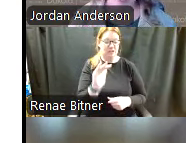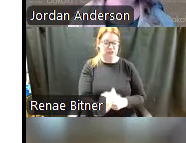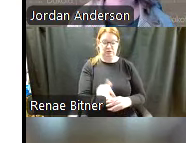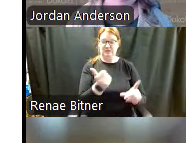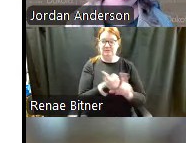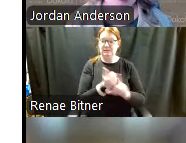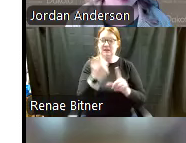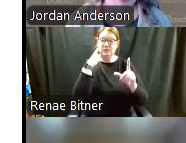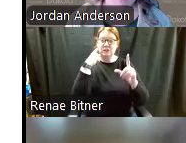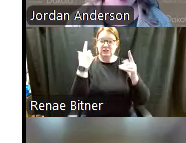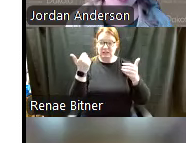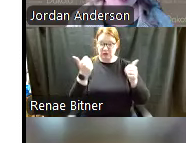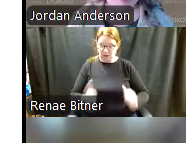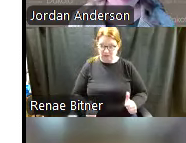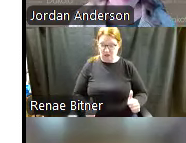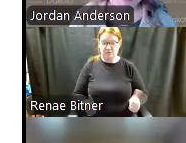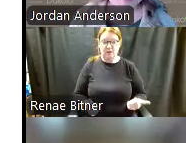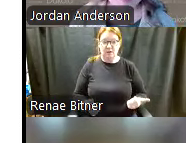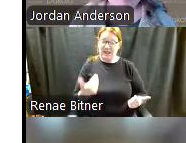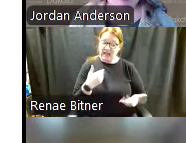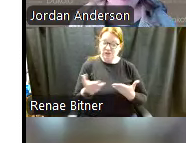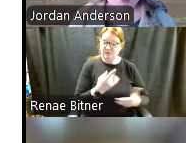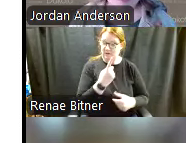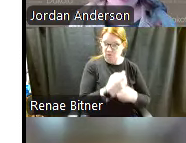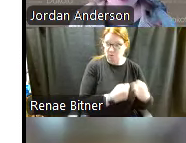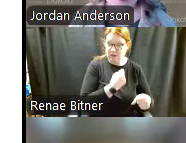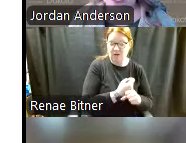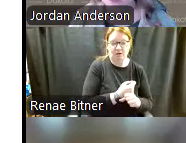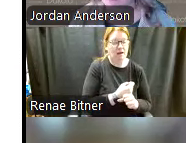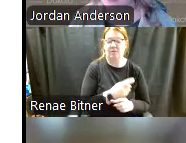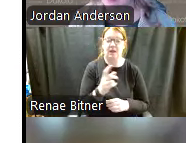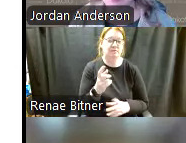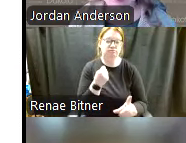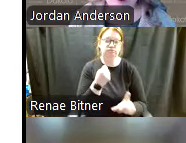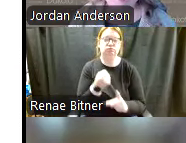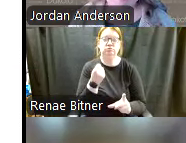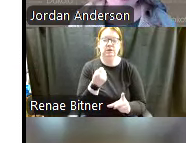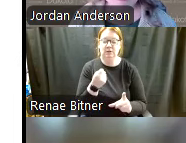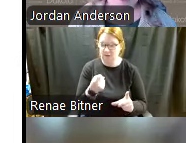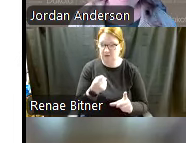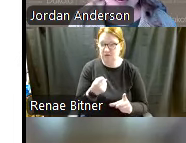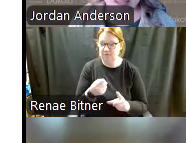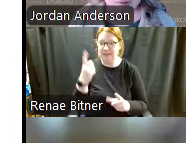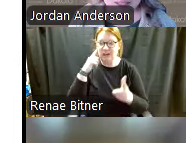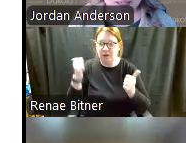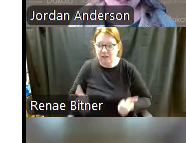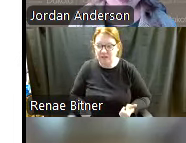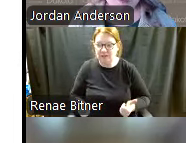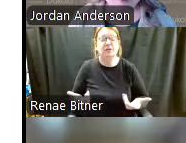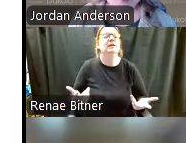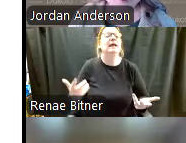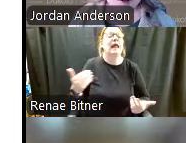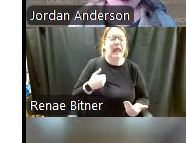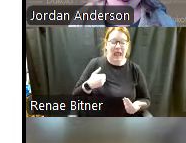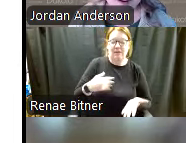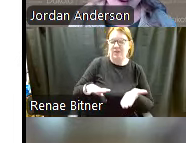diagnosed after being in services for a year? And that's, we're referring to being in early intervention for a year. We just say, obtain that release, talk